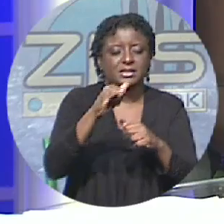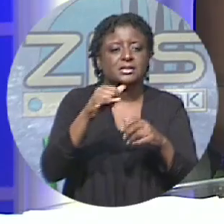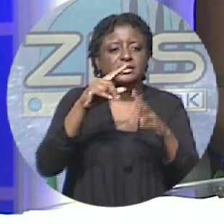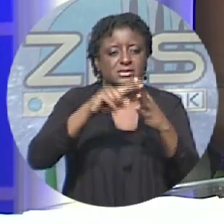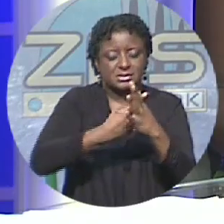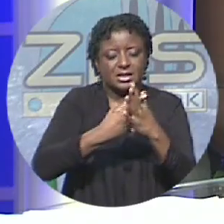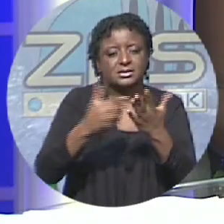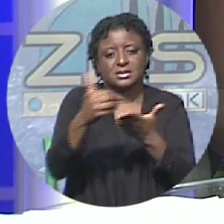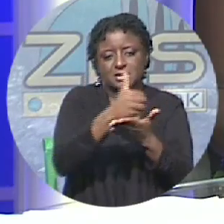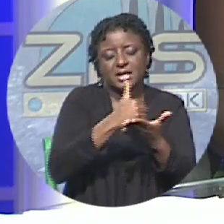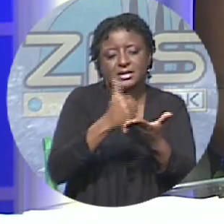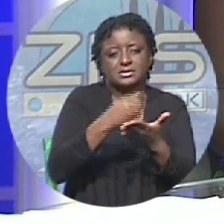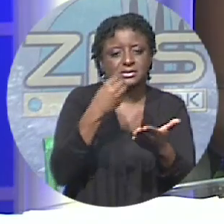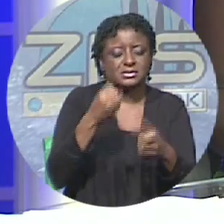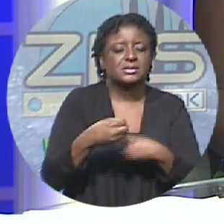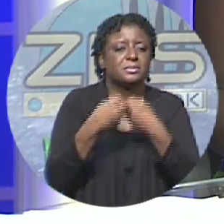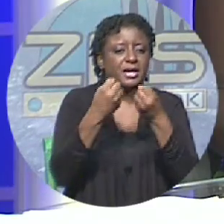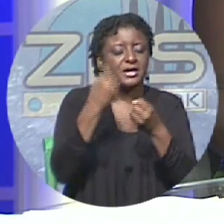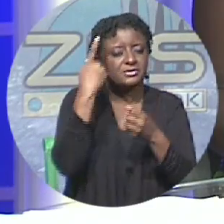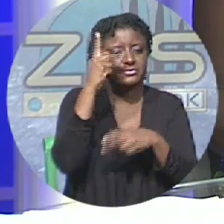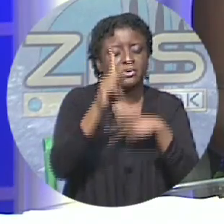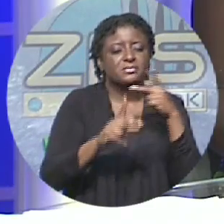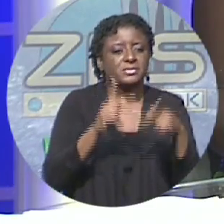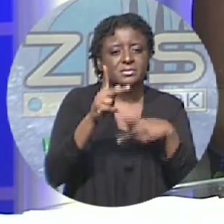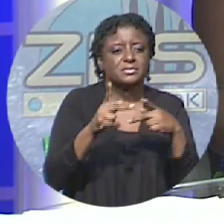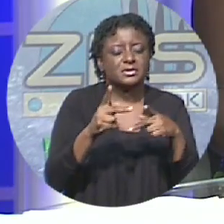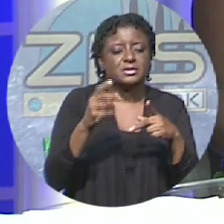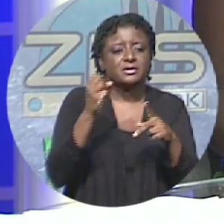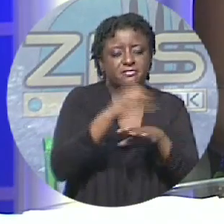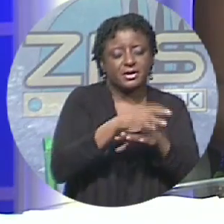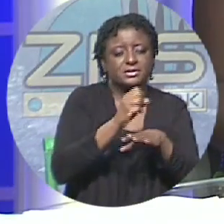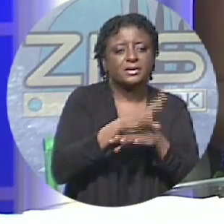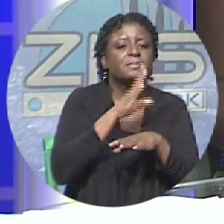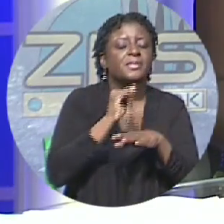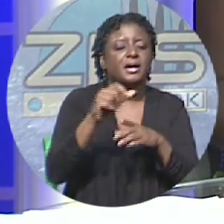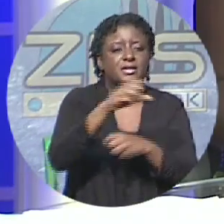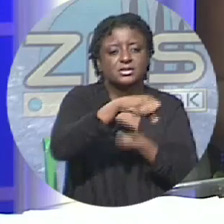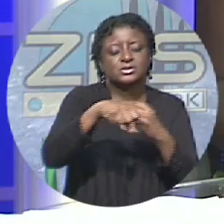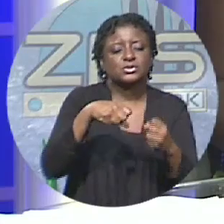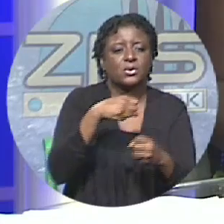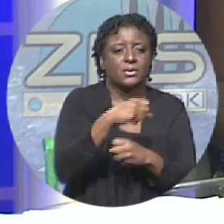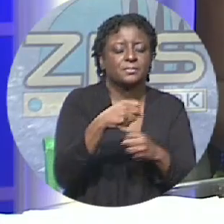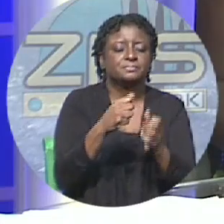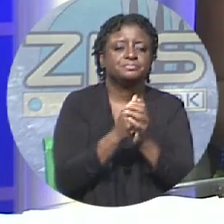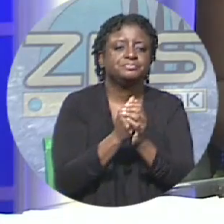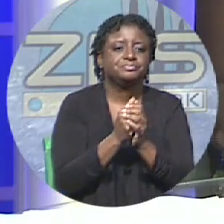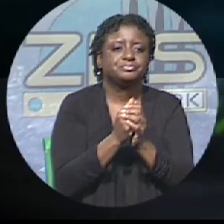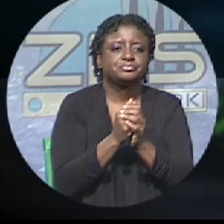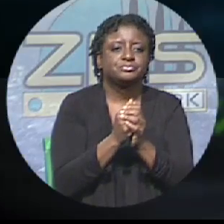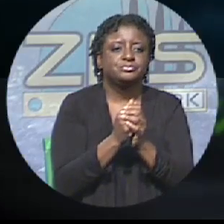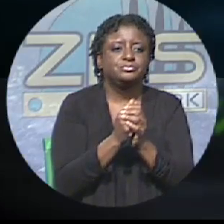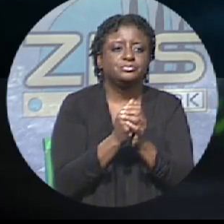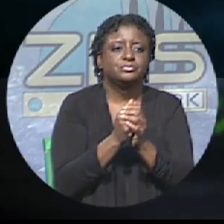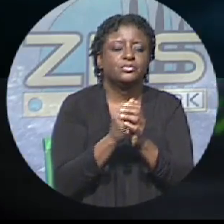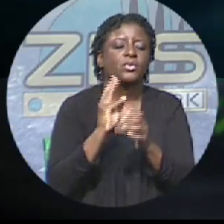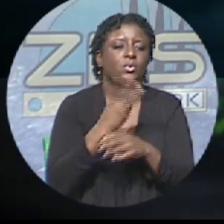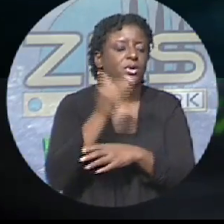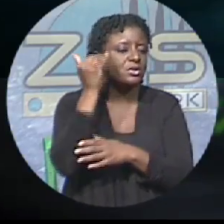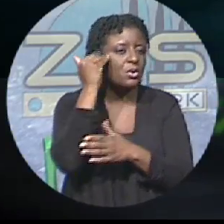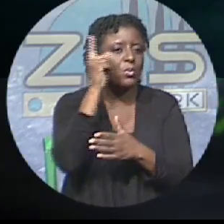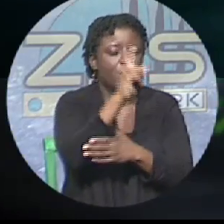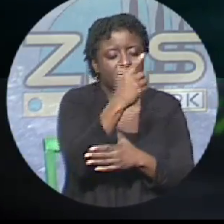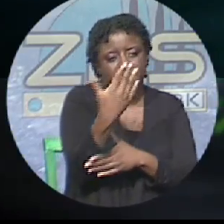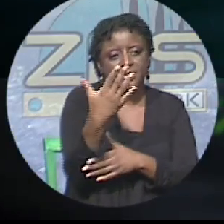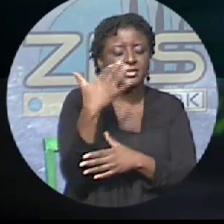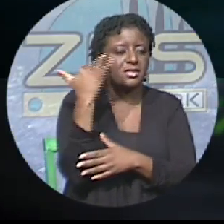storm. Director General Caroline Turncrest highlighted the immediate needs of the society. We know that the one thing they're going to need